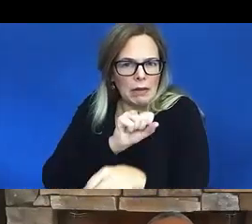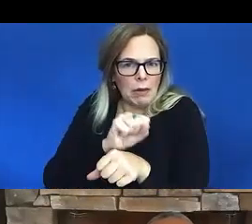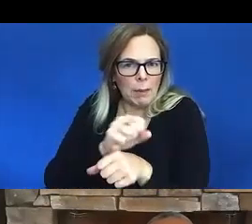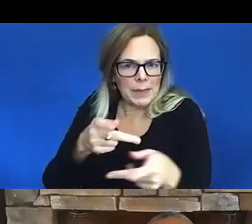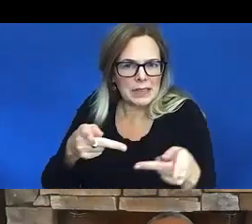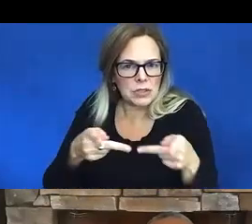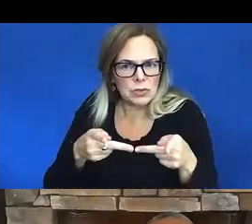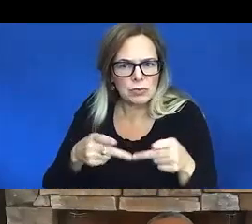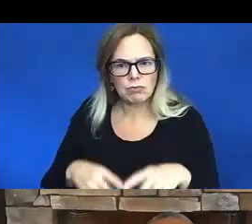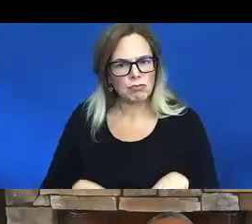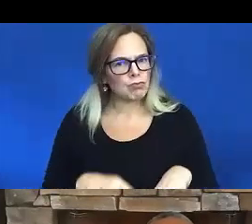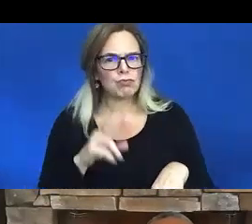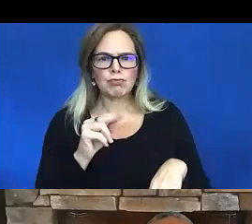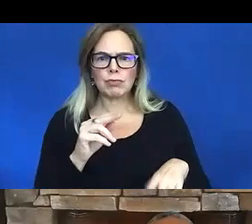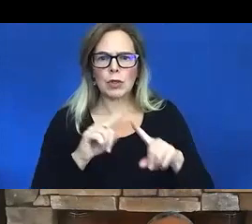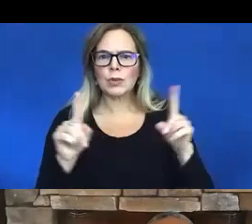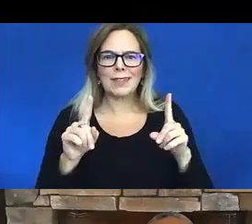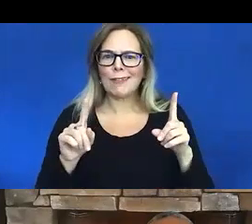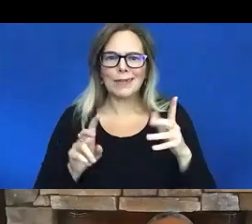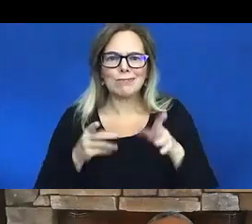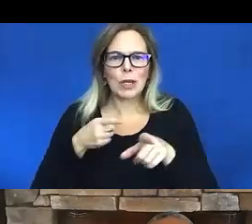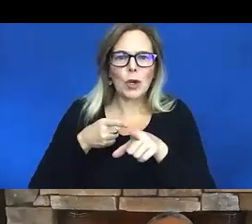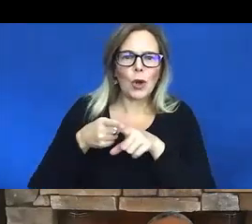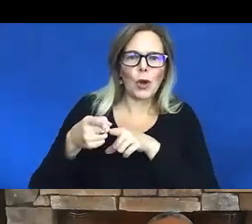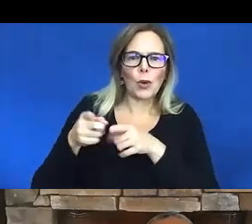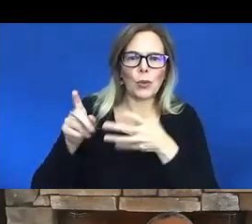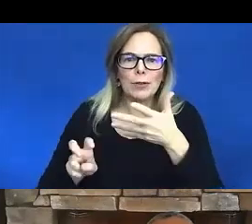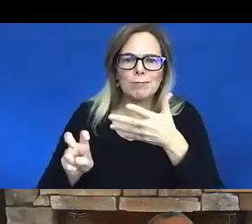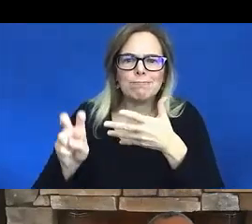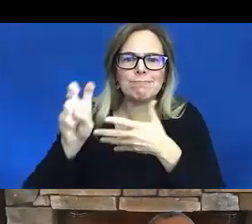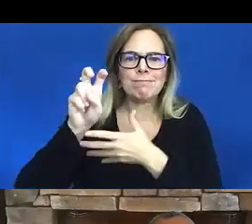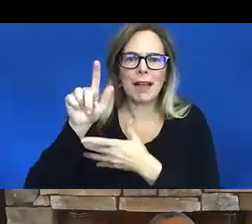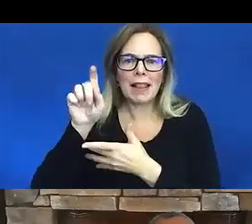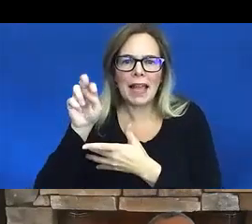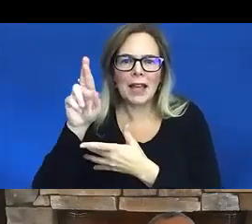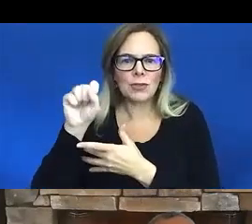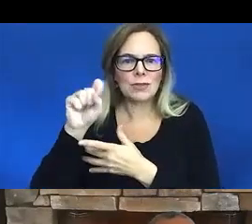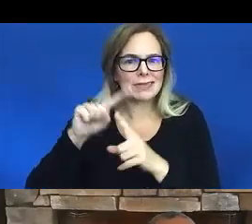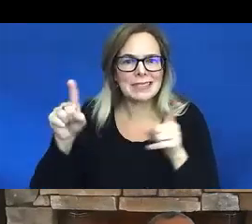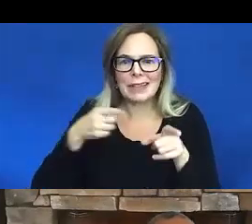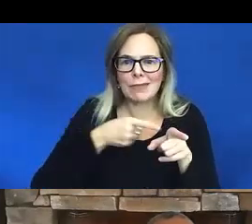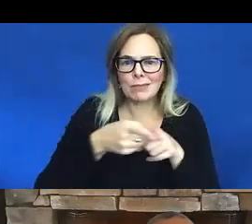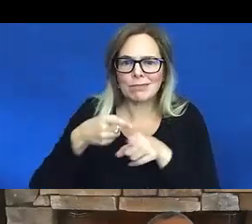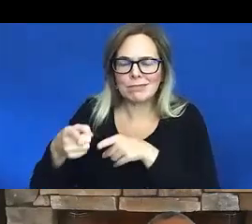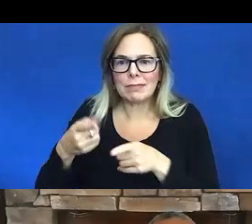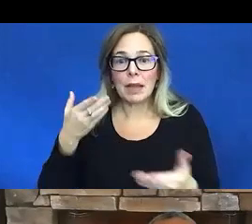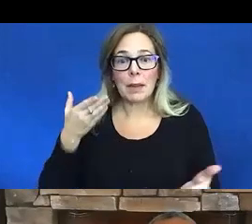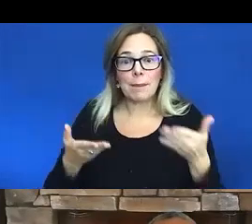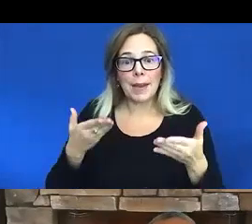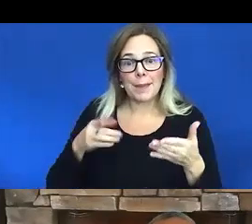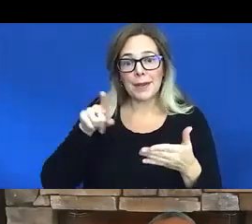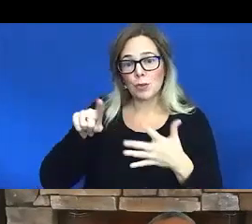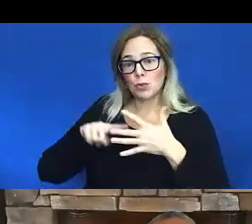in different areas. A career ladder is, for example, you might be starting off at a level 1